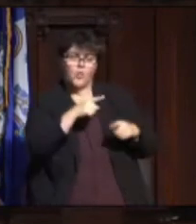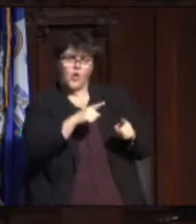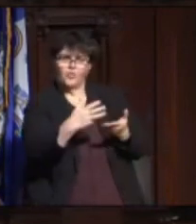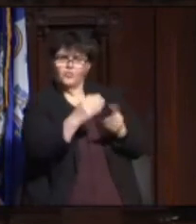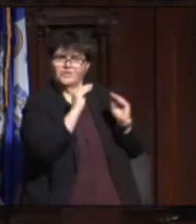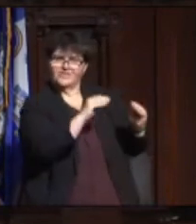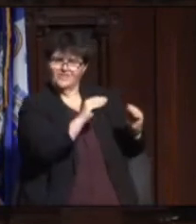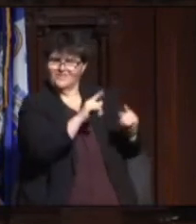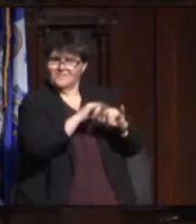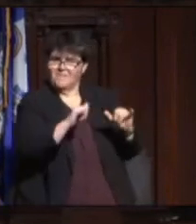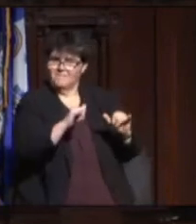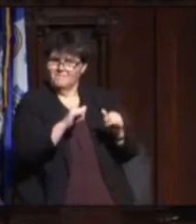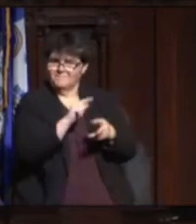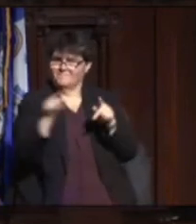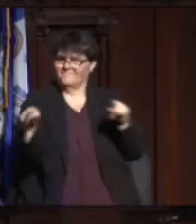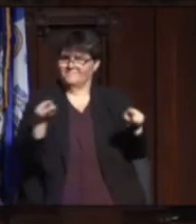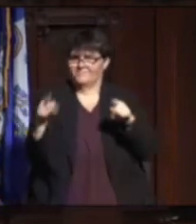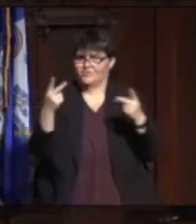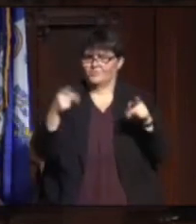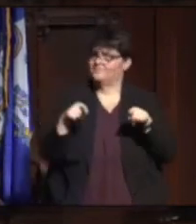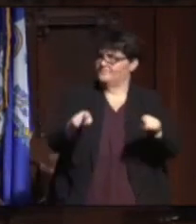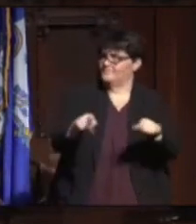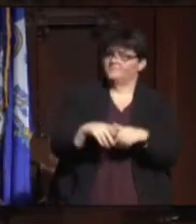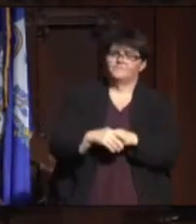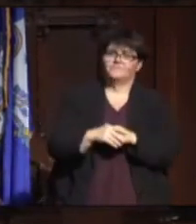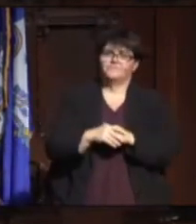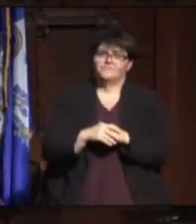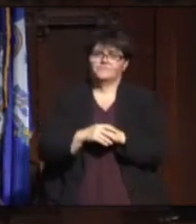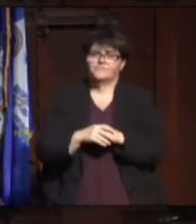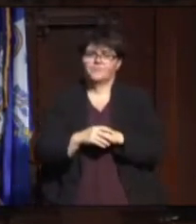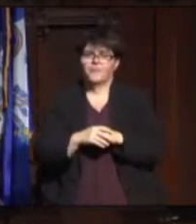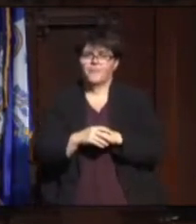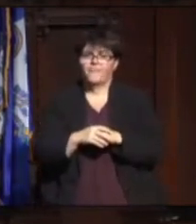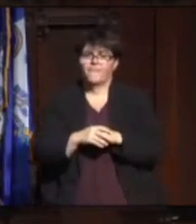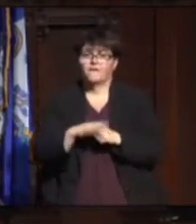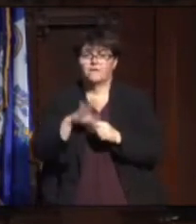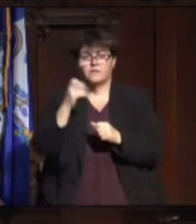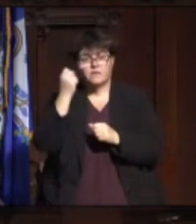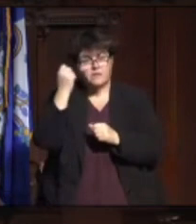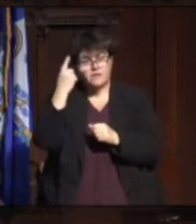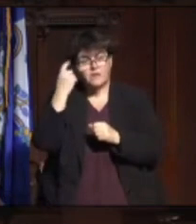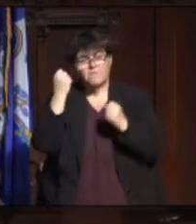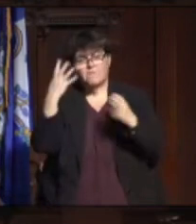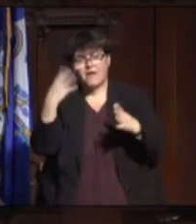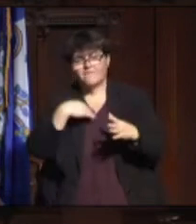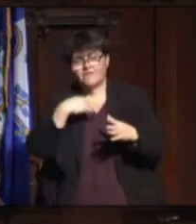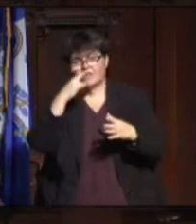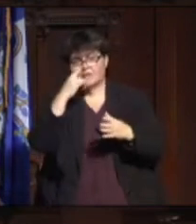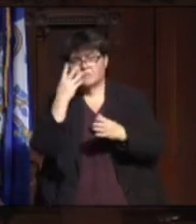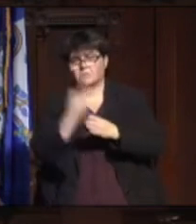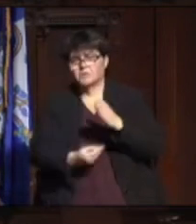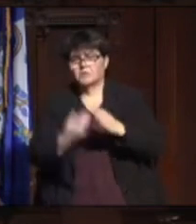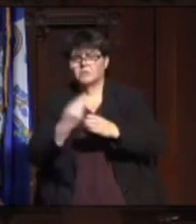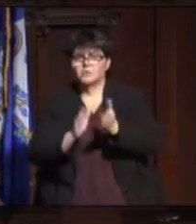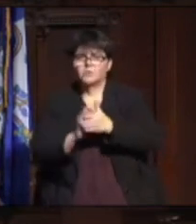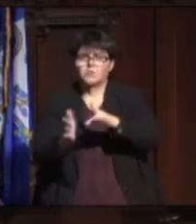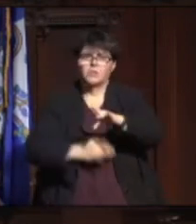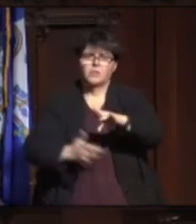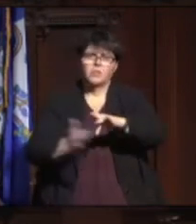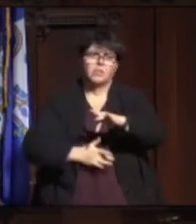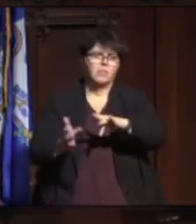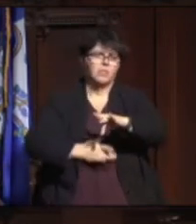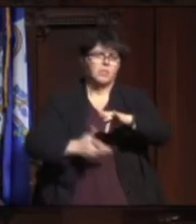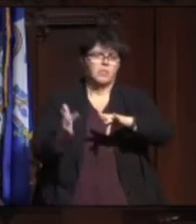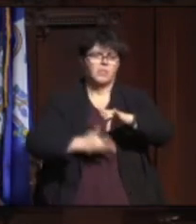too many of our kids are still absent from school. So our budget includes an additional $7 million for the LEAP